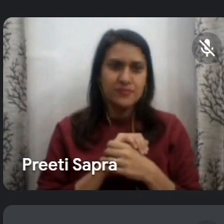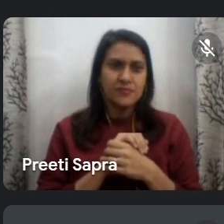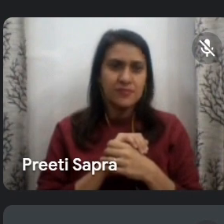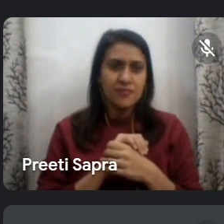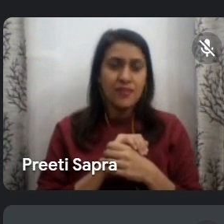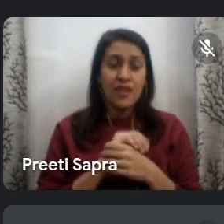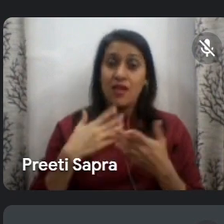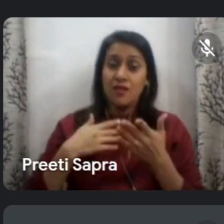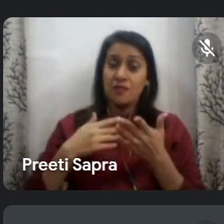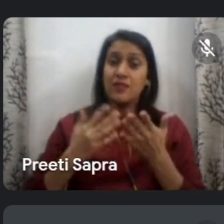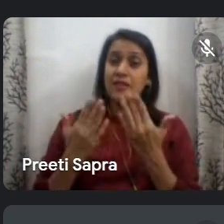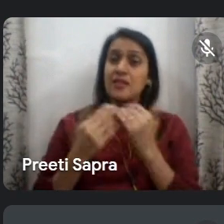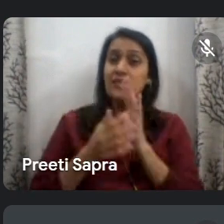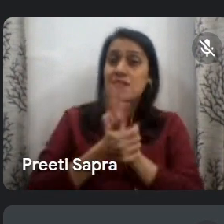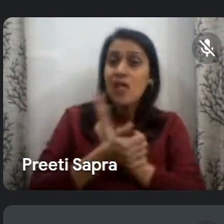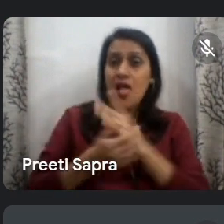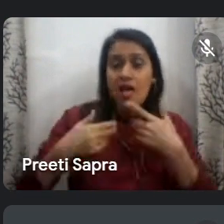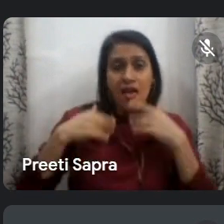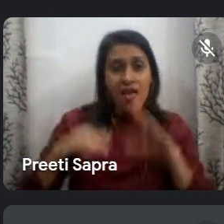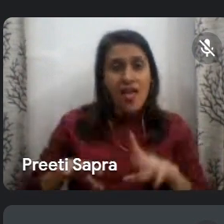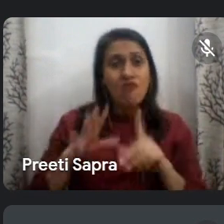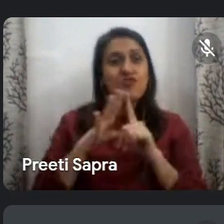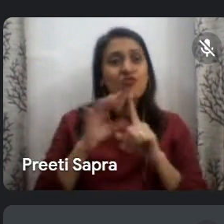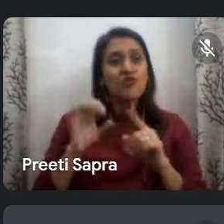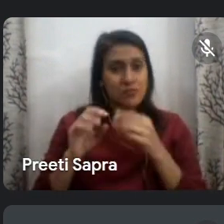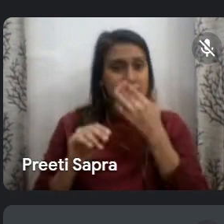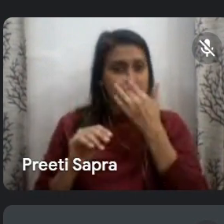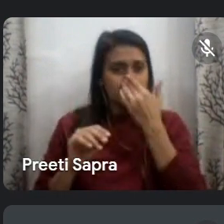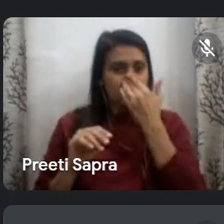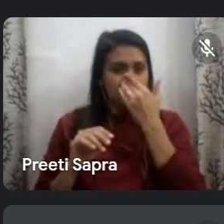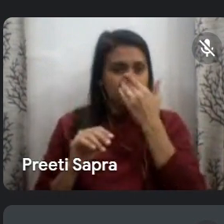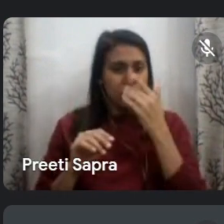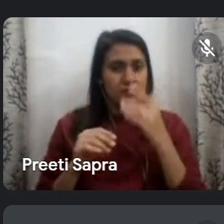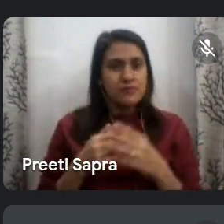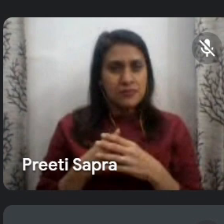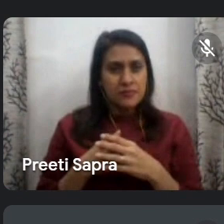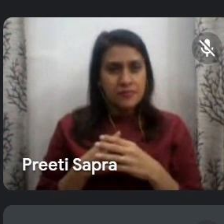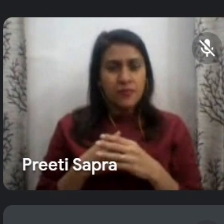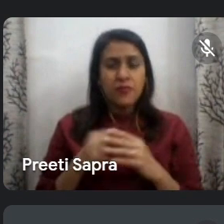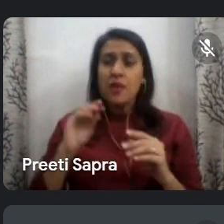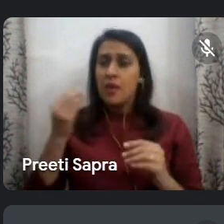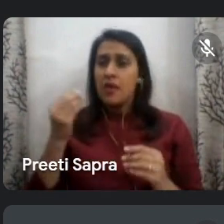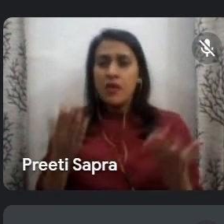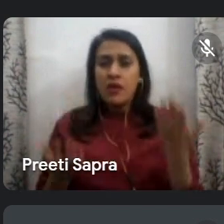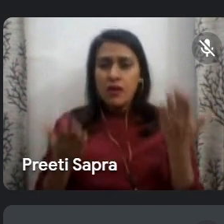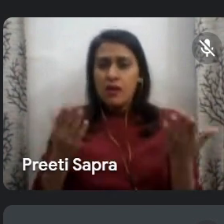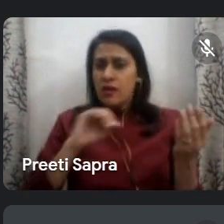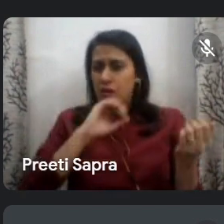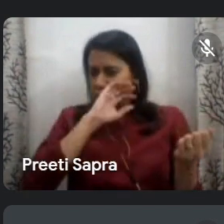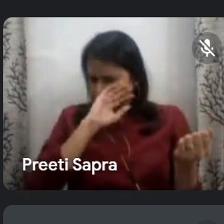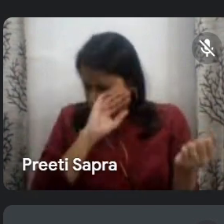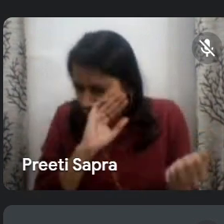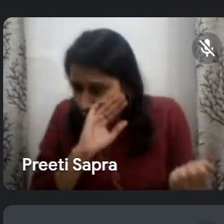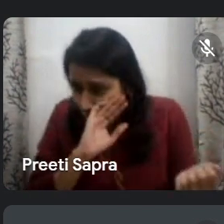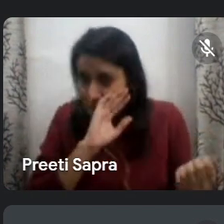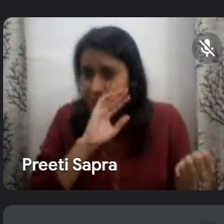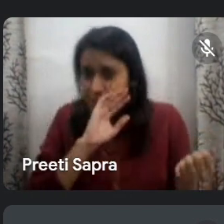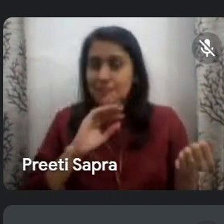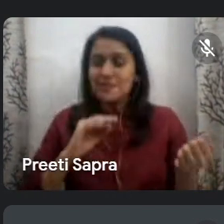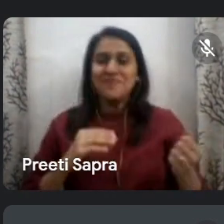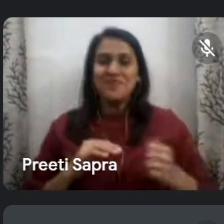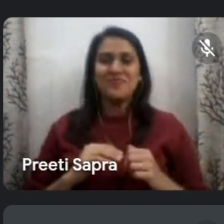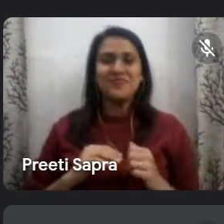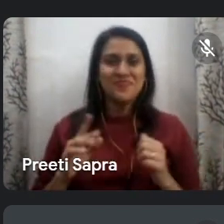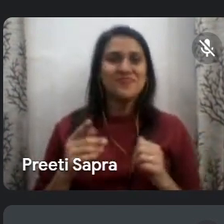inefficiency can be maybe not countered, but it can be balanced by sincerity. When you